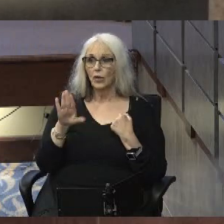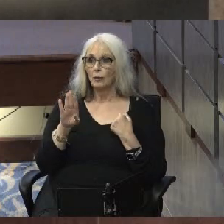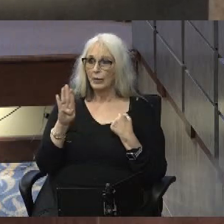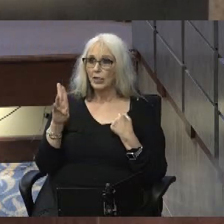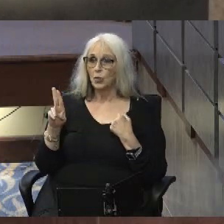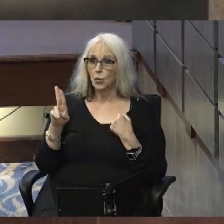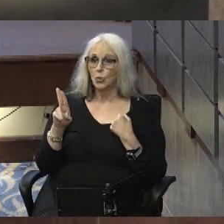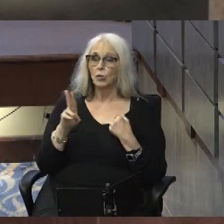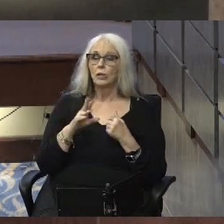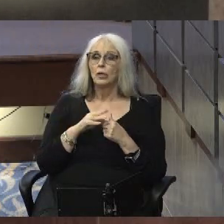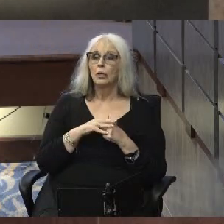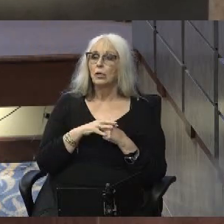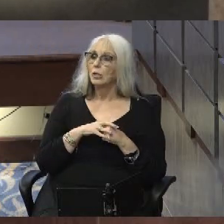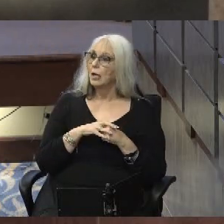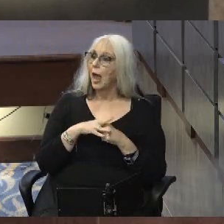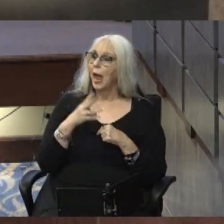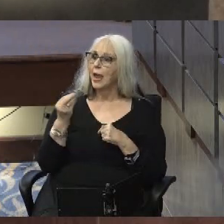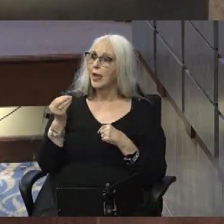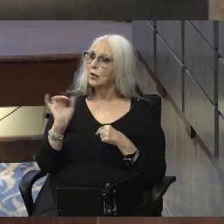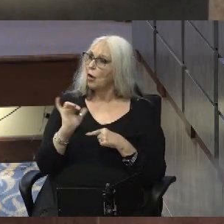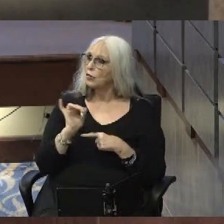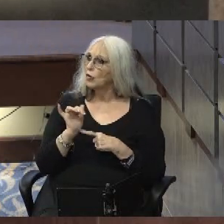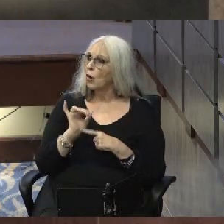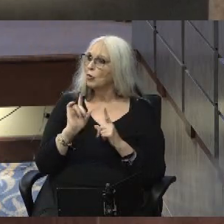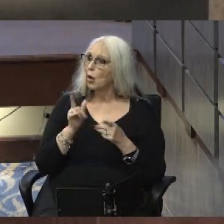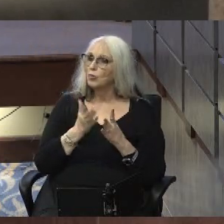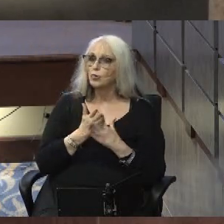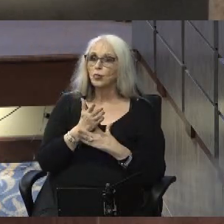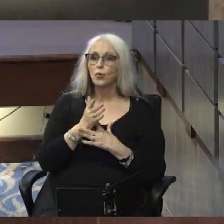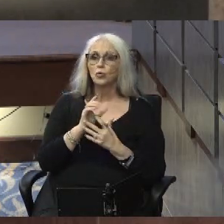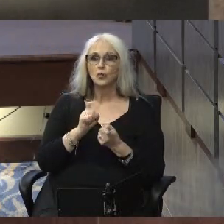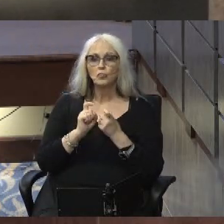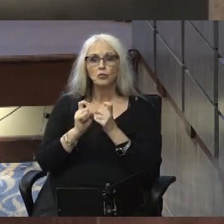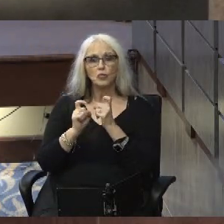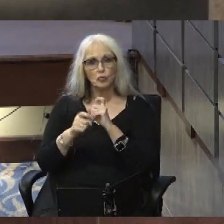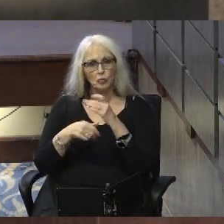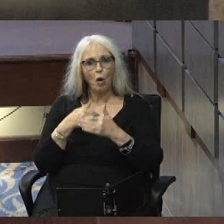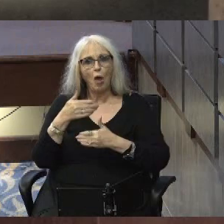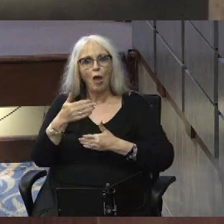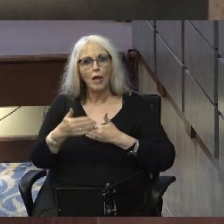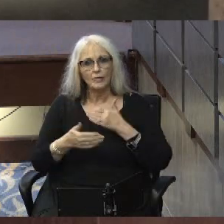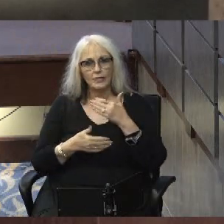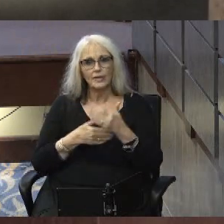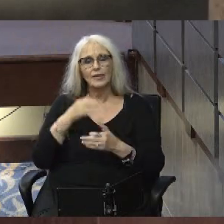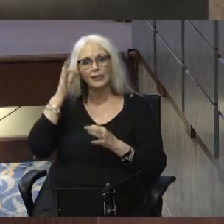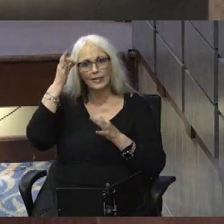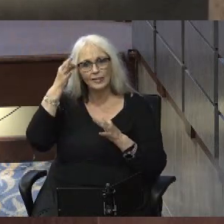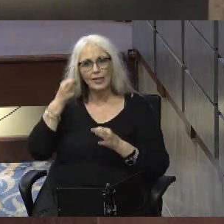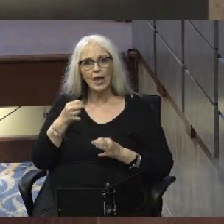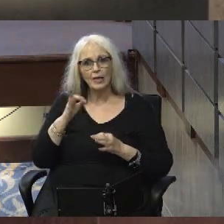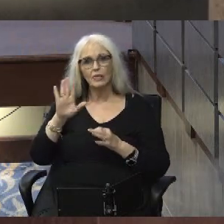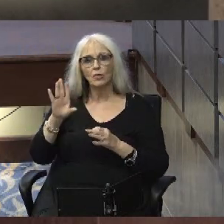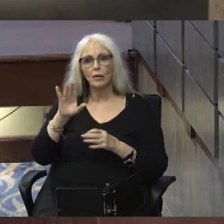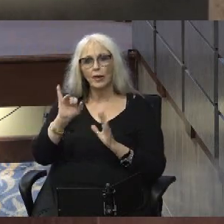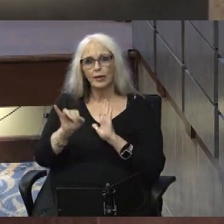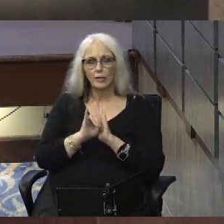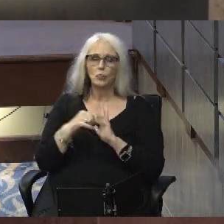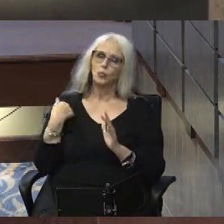the Sailor Bear over years, but also gone through continual process of determining what their identity is, we can do the same